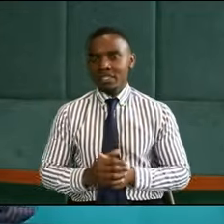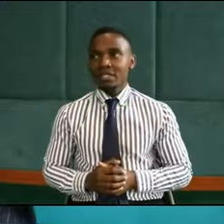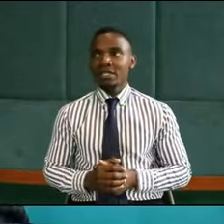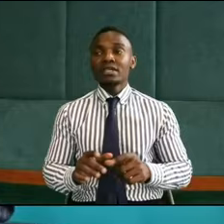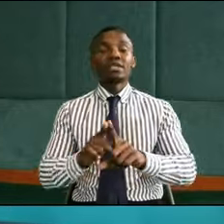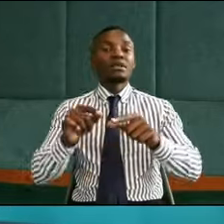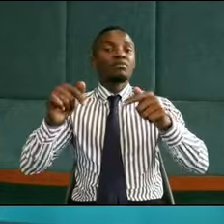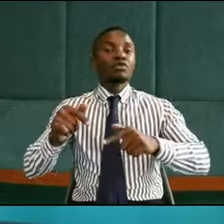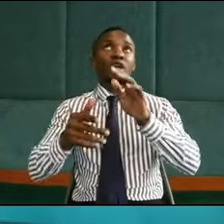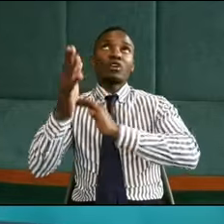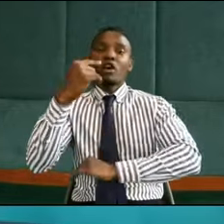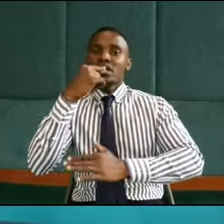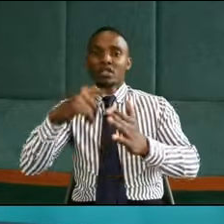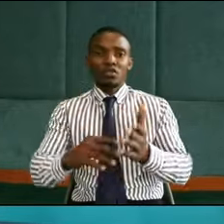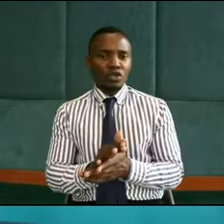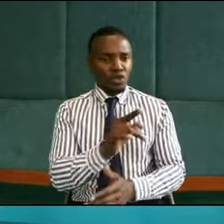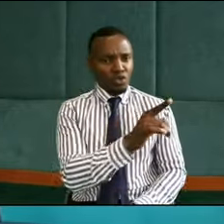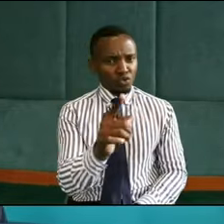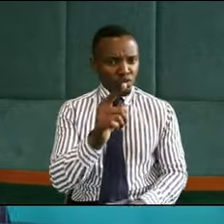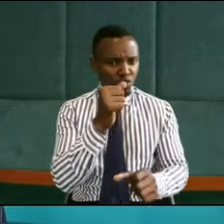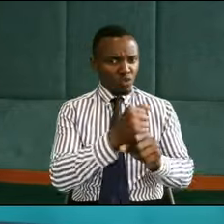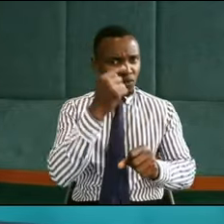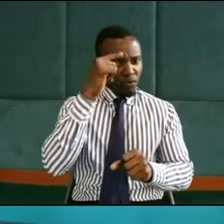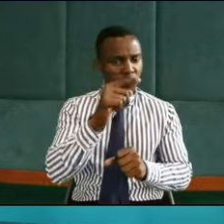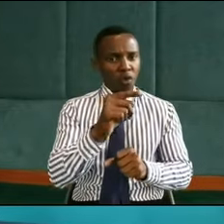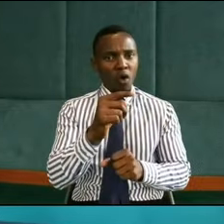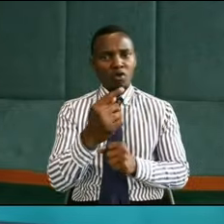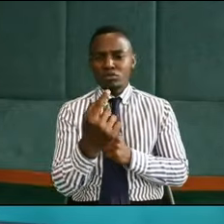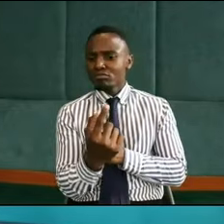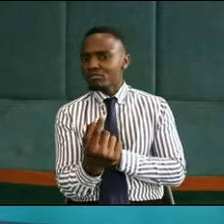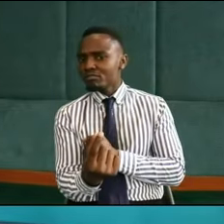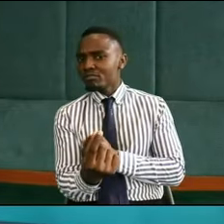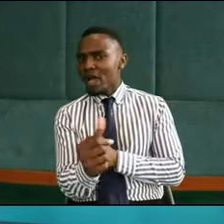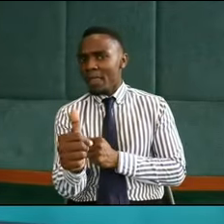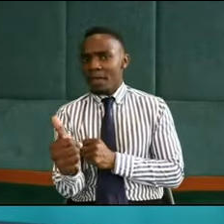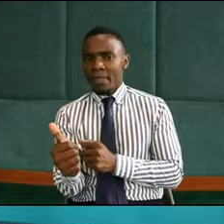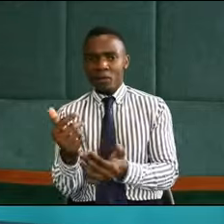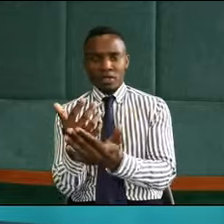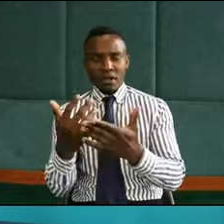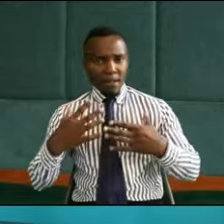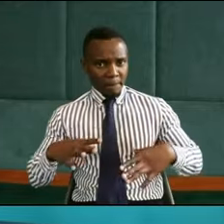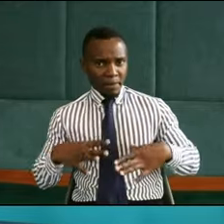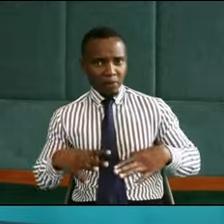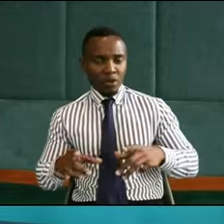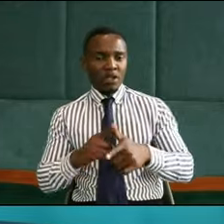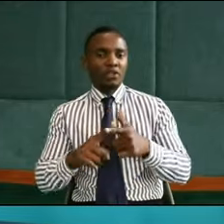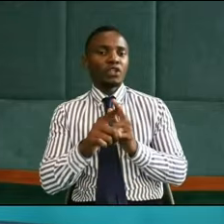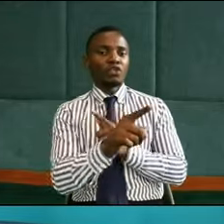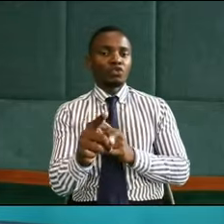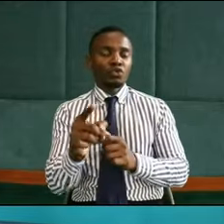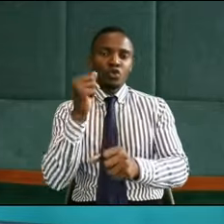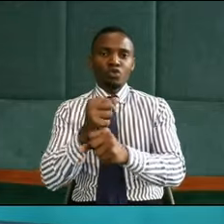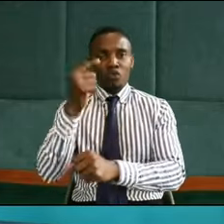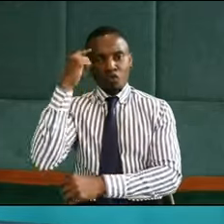says, "Inasmuch as you have done it unto one of the least of these, my brethren, you